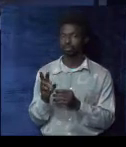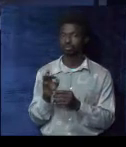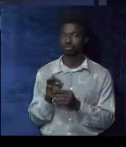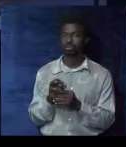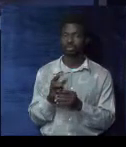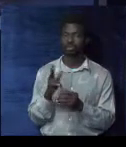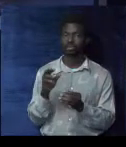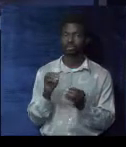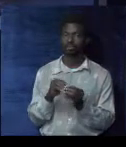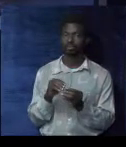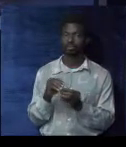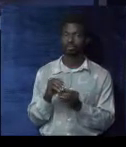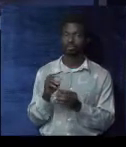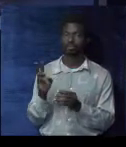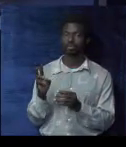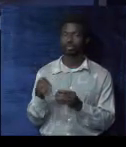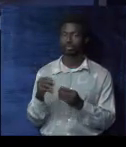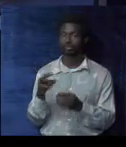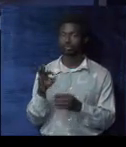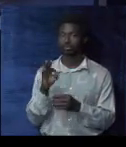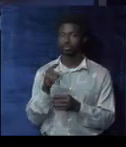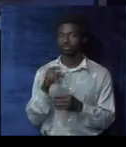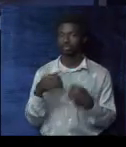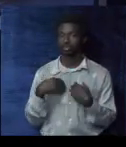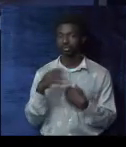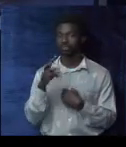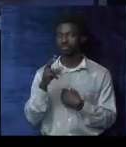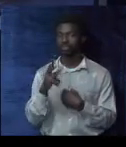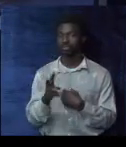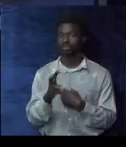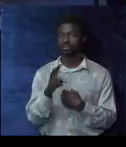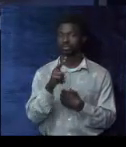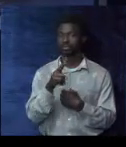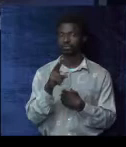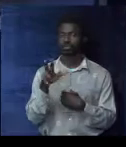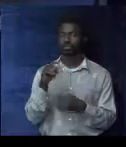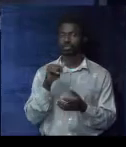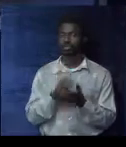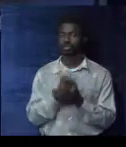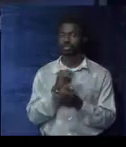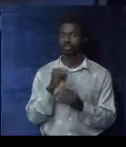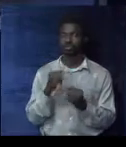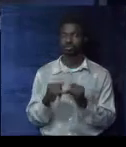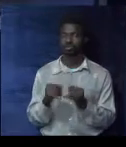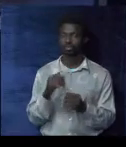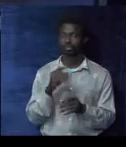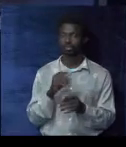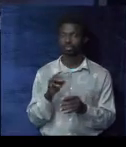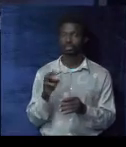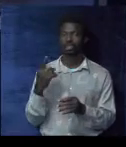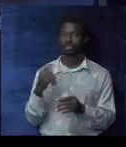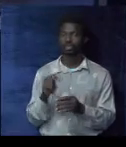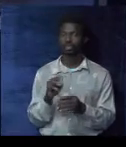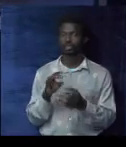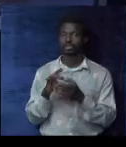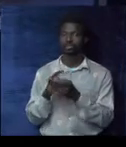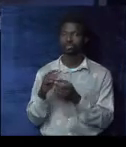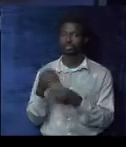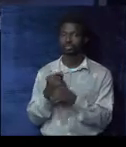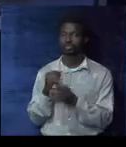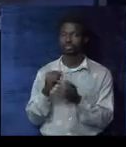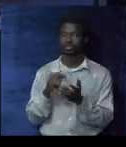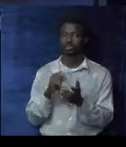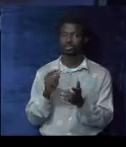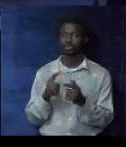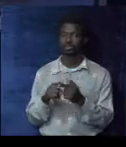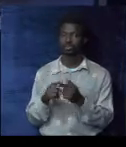2 will give you 9. 3 plus 6 will give you 9. And you have 621. That's your final answer. Again, the unit digits make it up to 10. The remaining